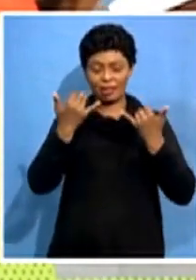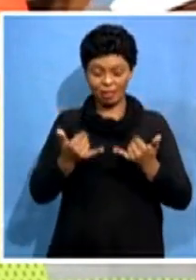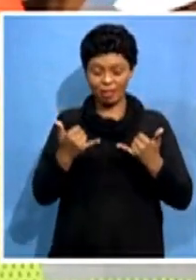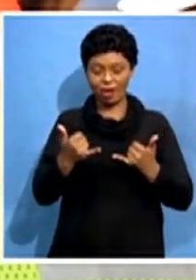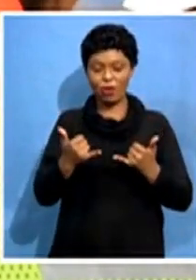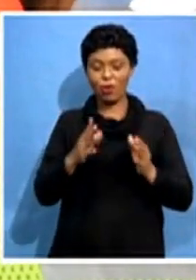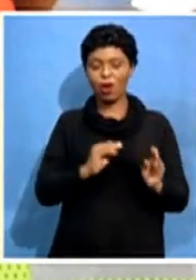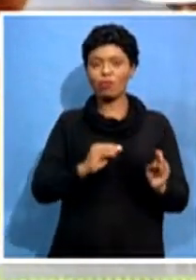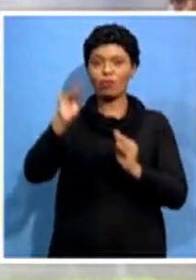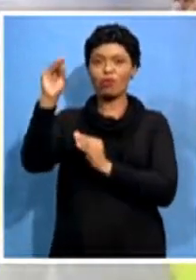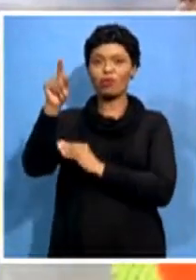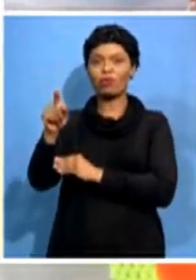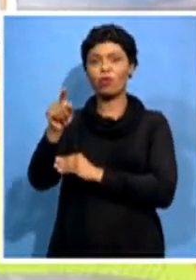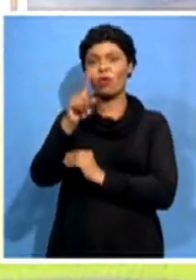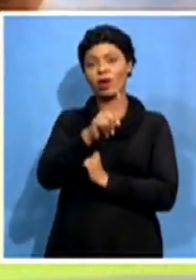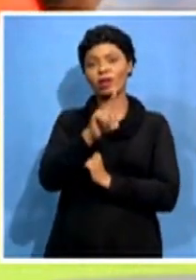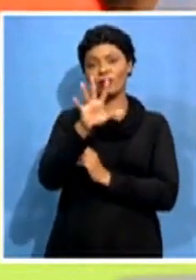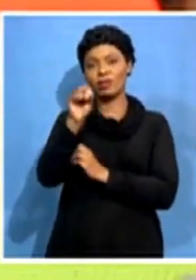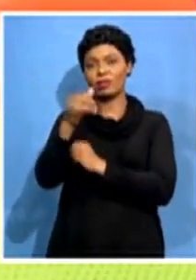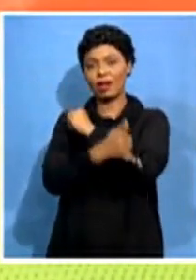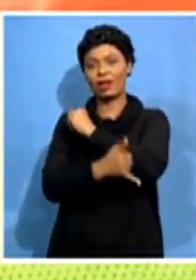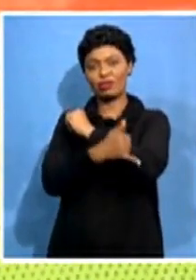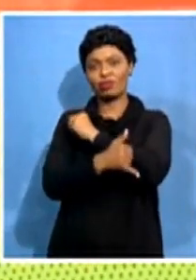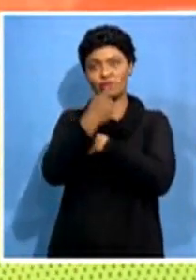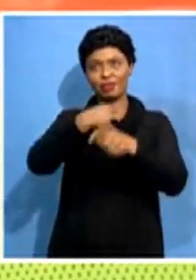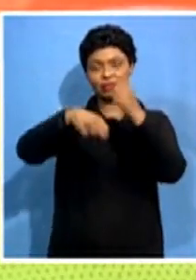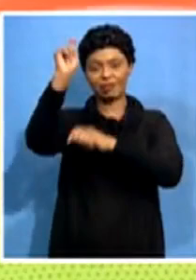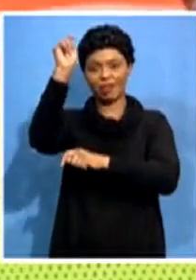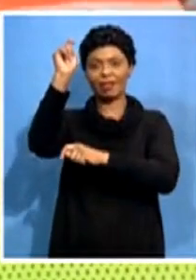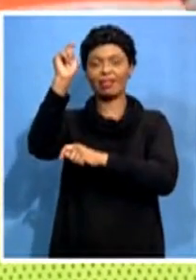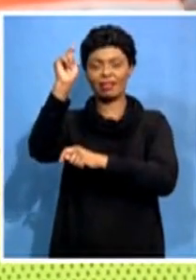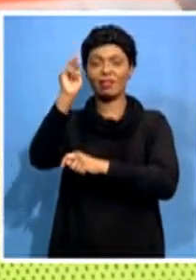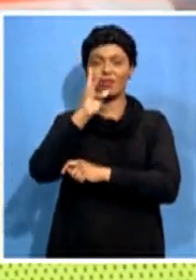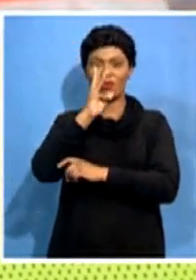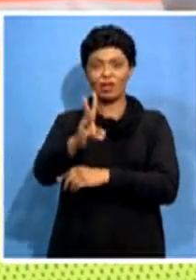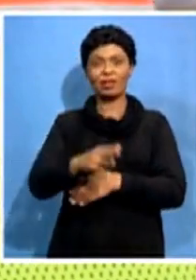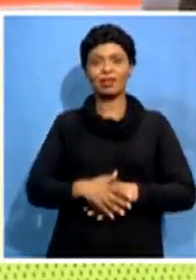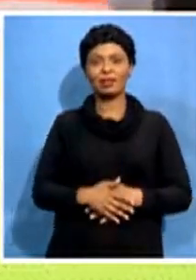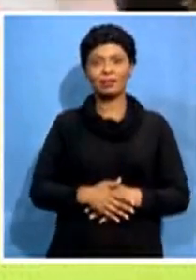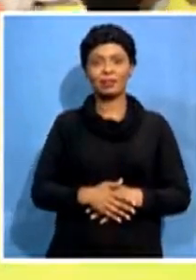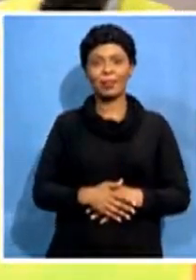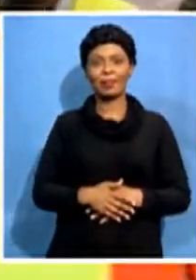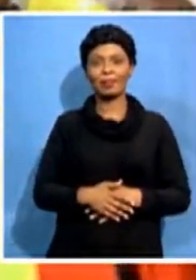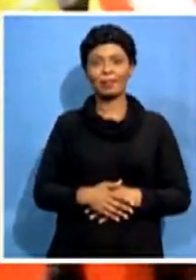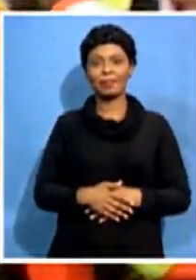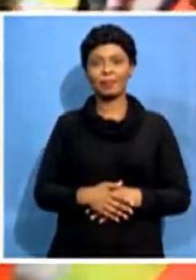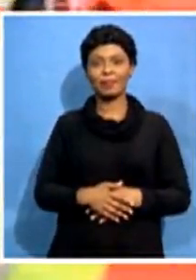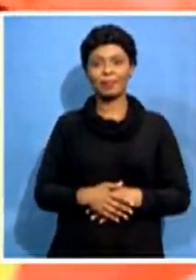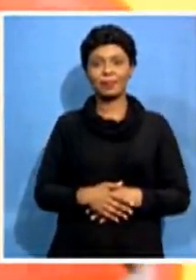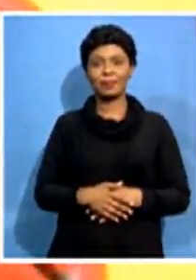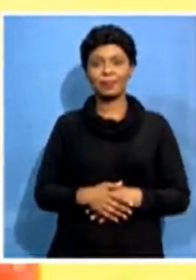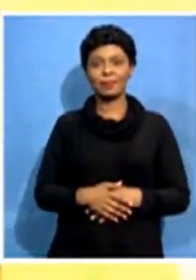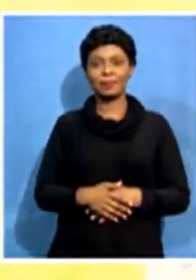countries. Delighted. So it's a Wow. manufacturing platform, but it's also a logistics platform. Excellent. So